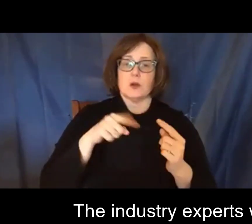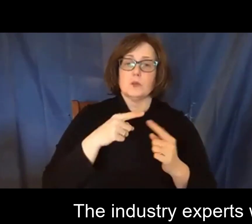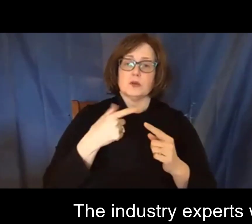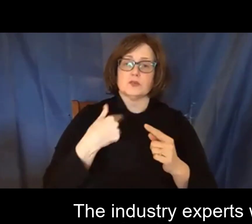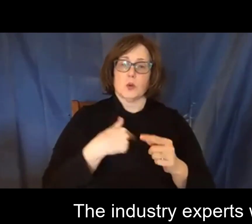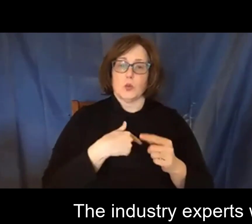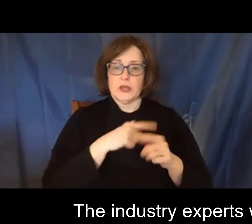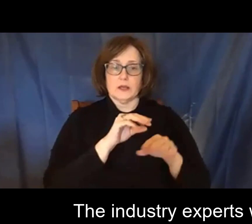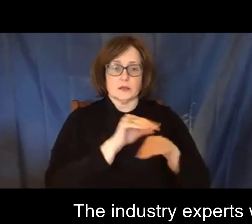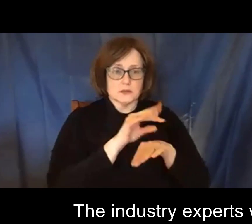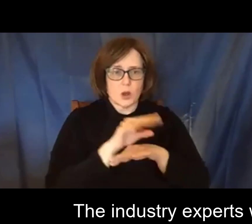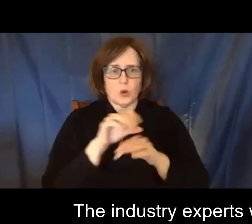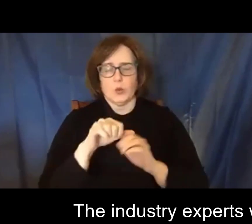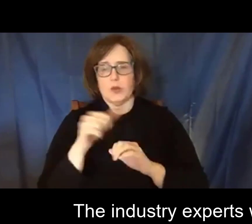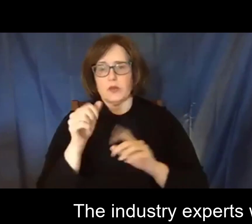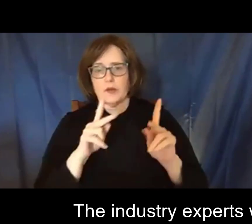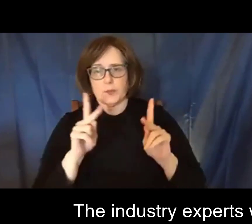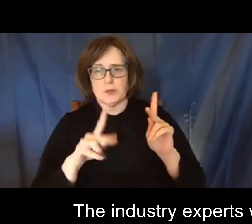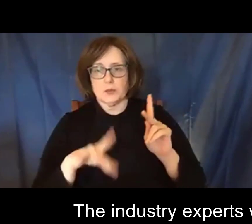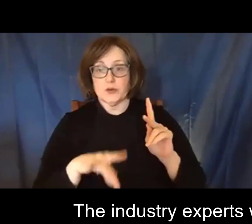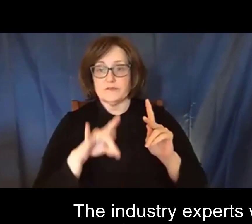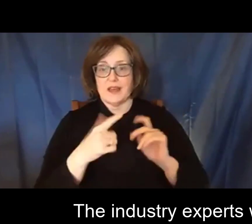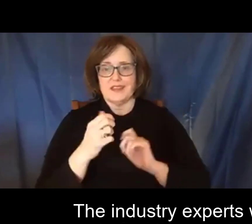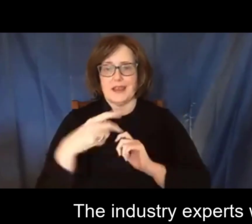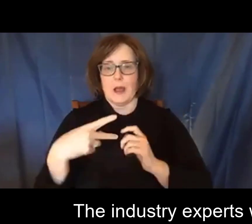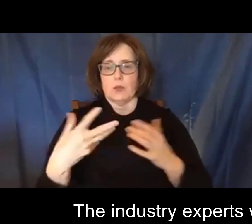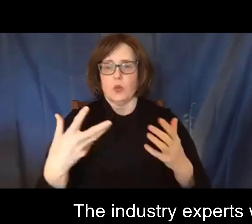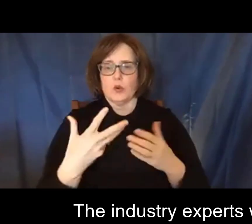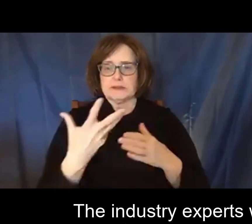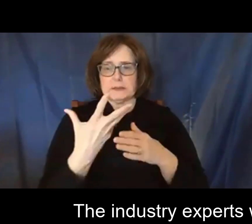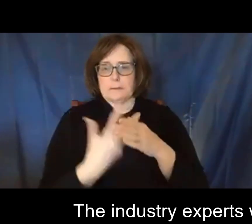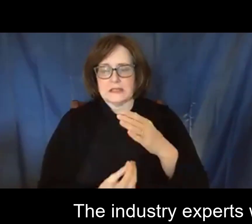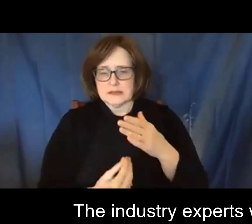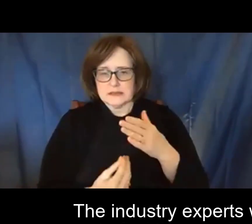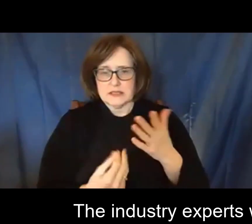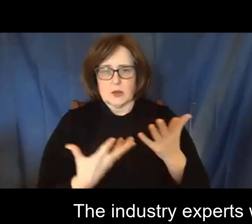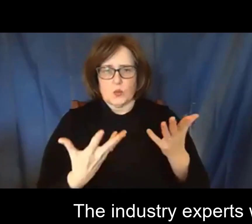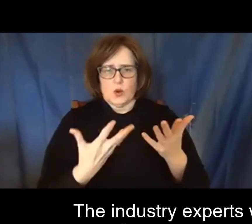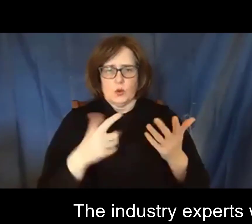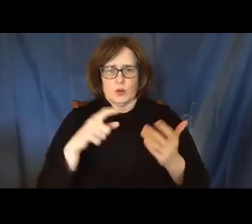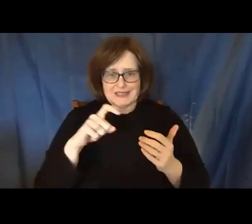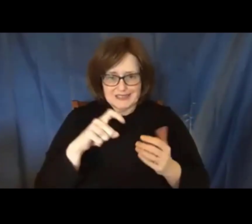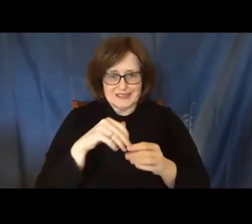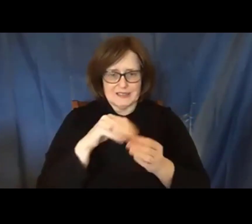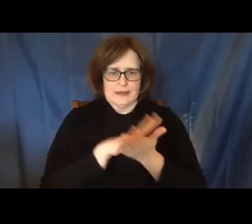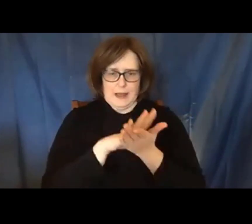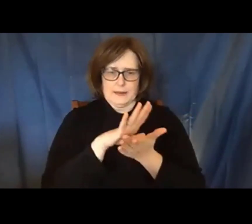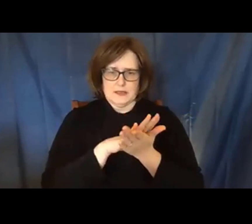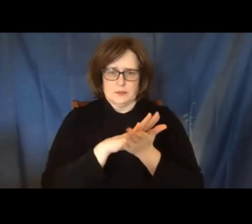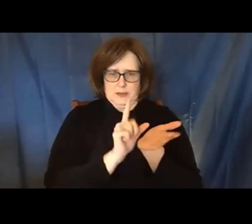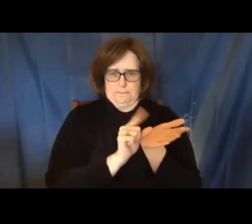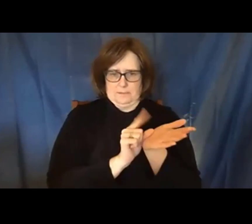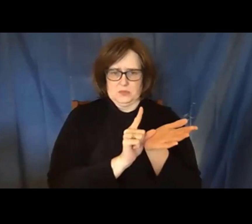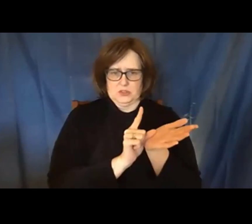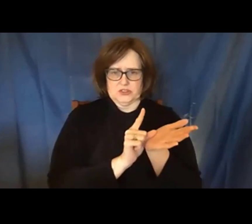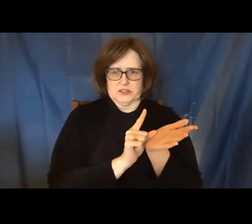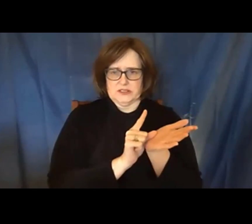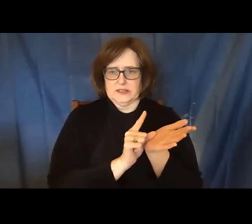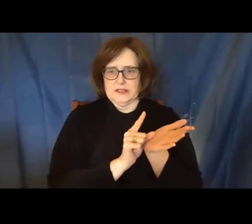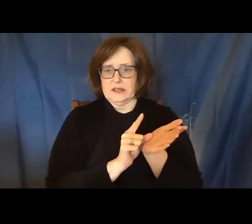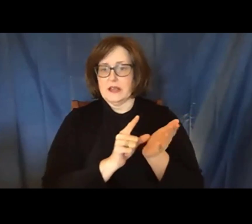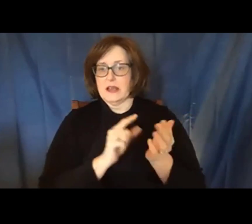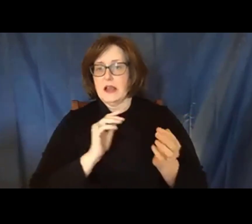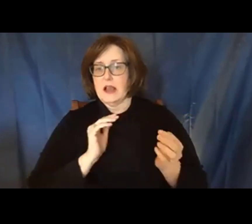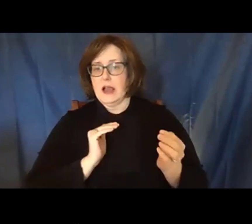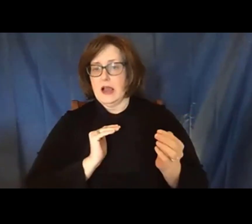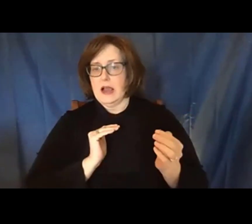to identify the specific need in academic publishing we would need. Our initial goal was to create a